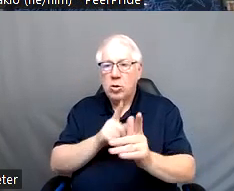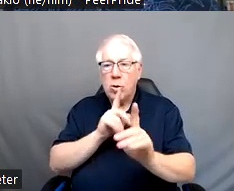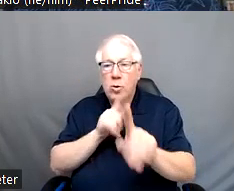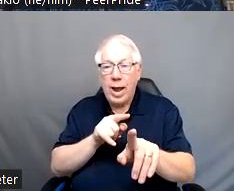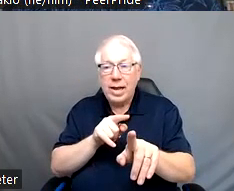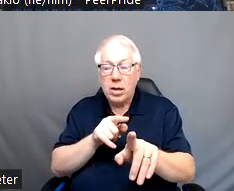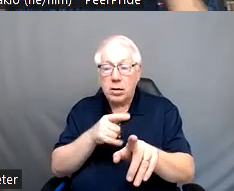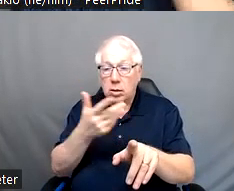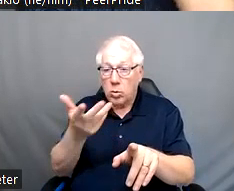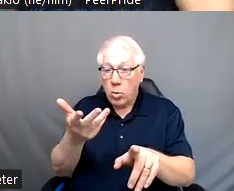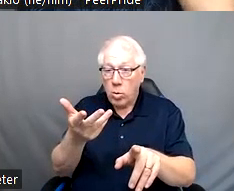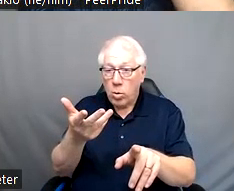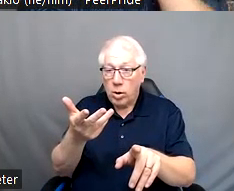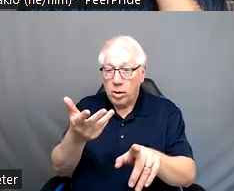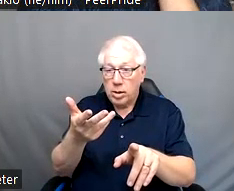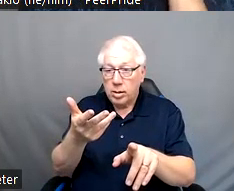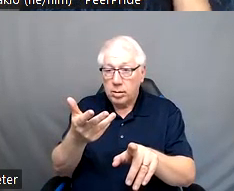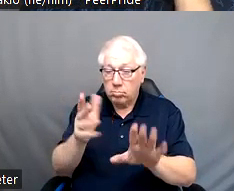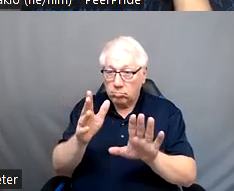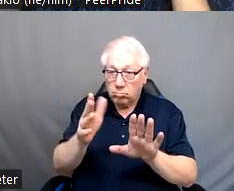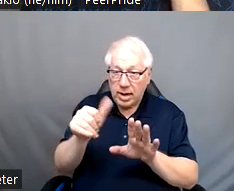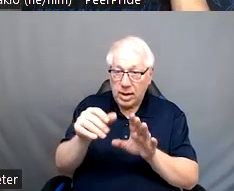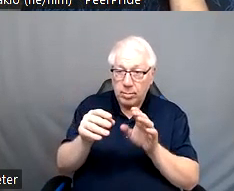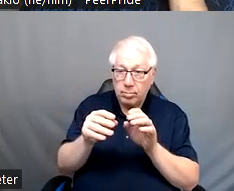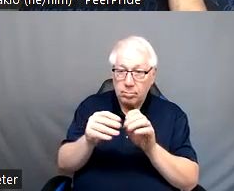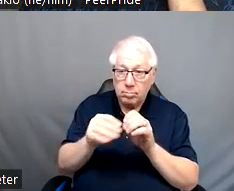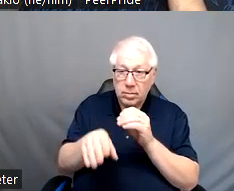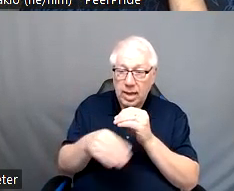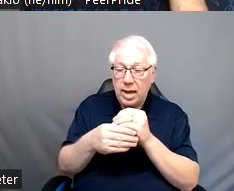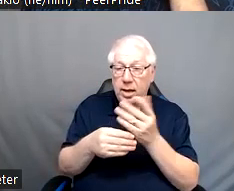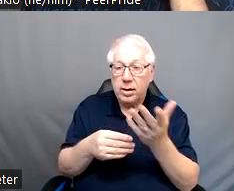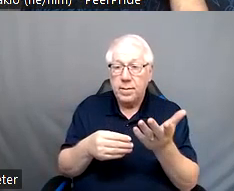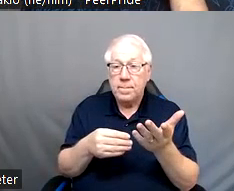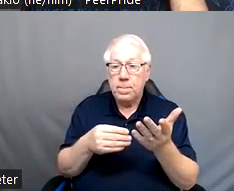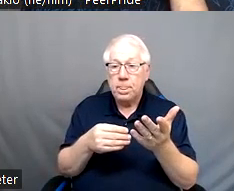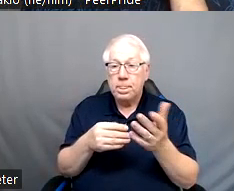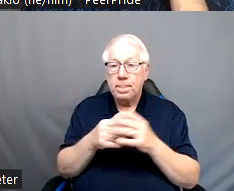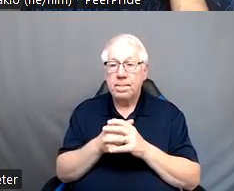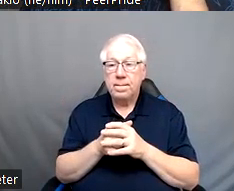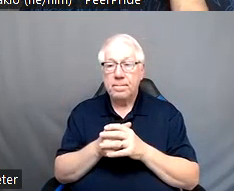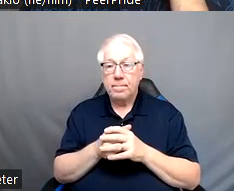I just wanted to give you some space if there was anything you wanted to add in after Heather spoke.